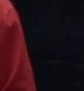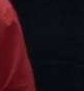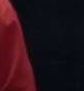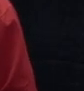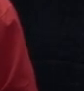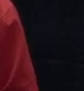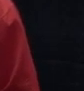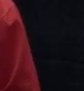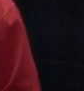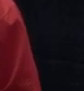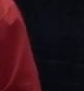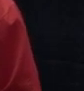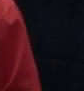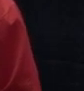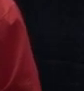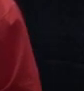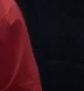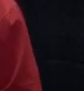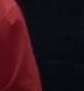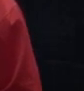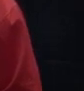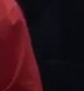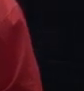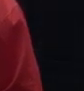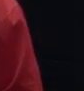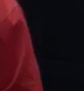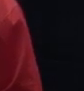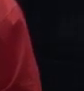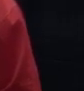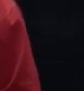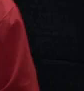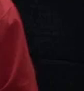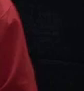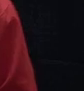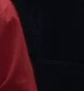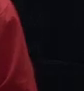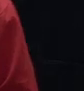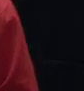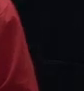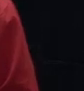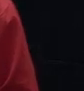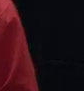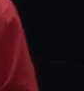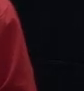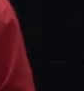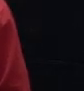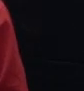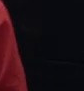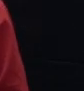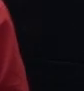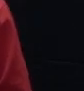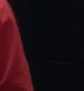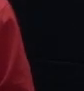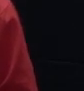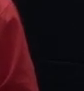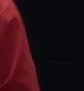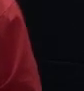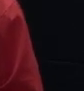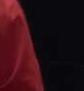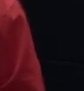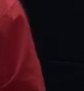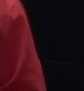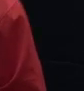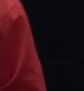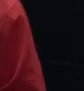of them, Joe, to carry that word and fight for it, not because they're getting paid some big check,